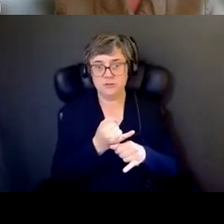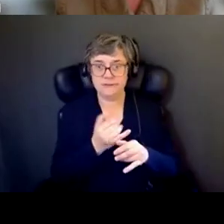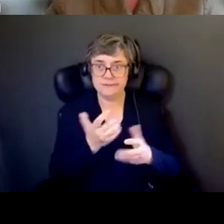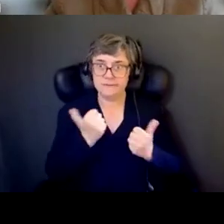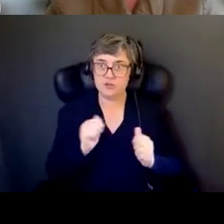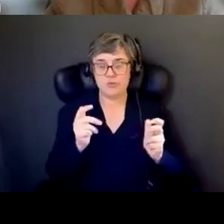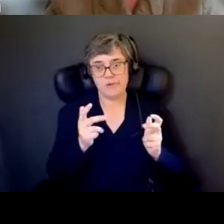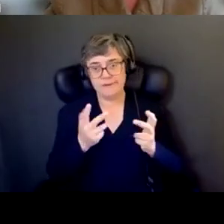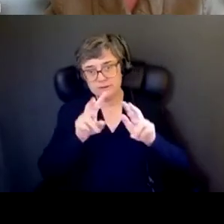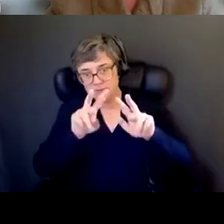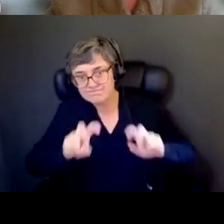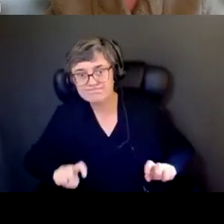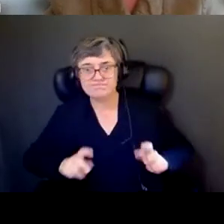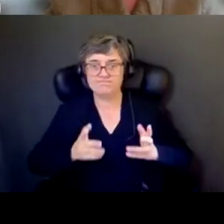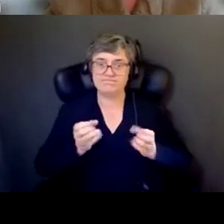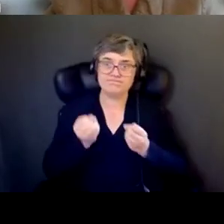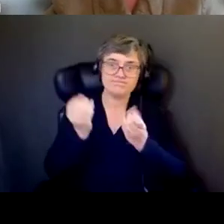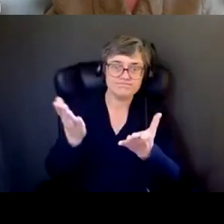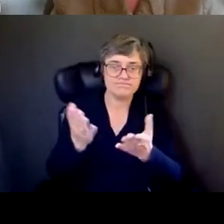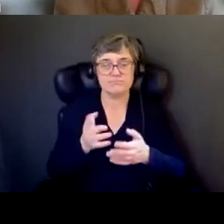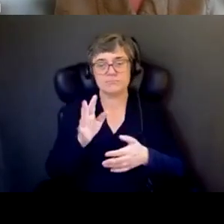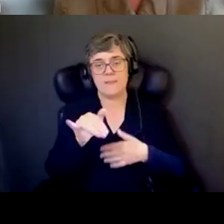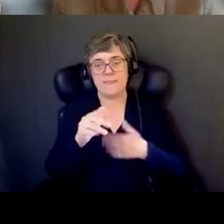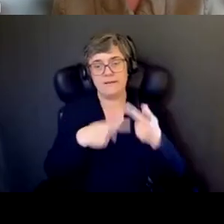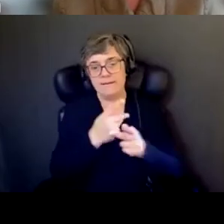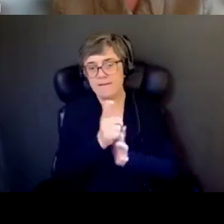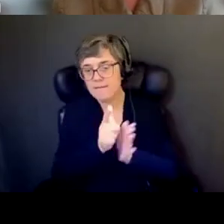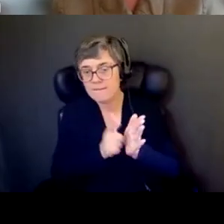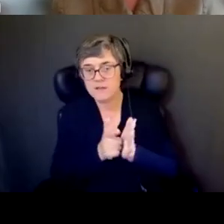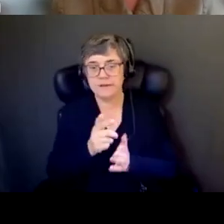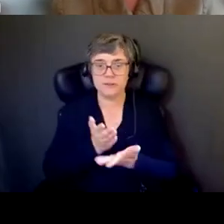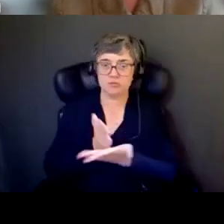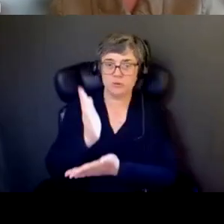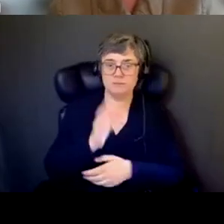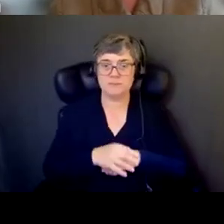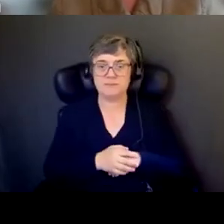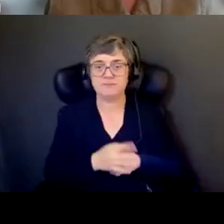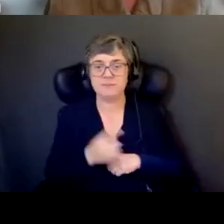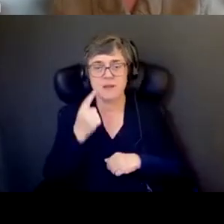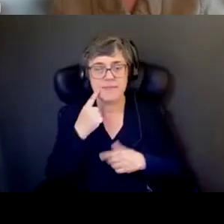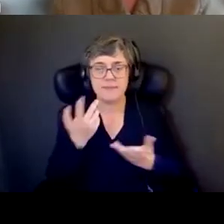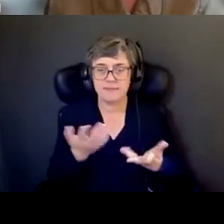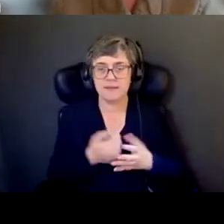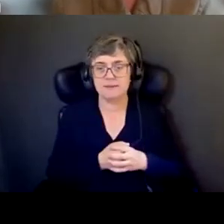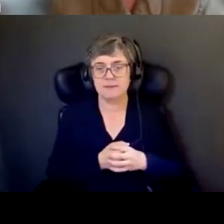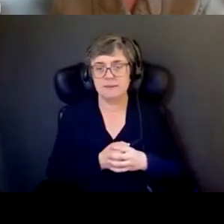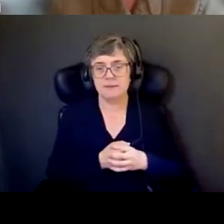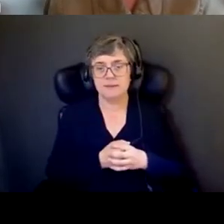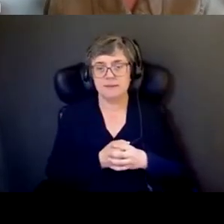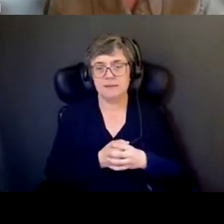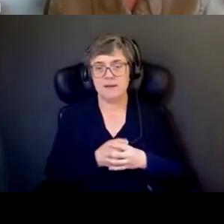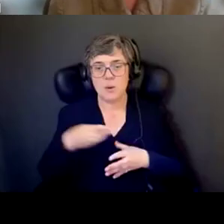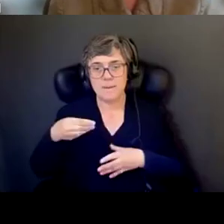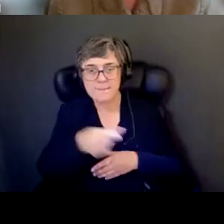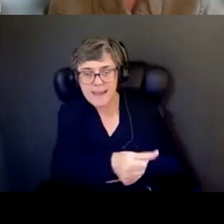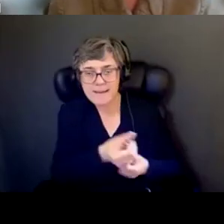paid support workers across disability services, home care, long-term care need shared training on coercive control and the